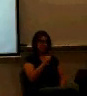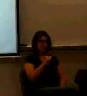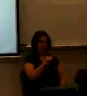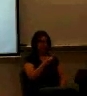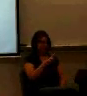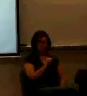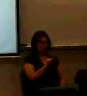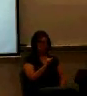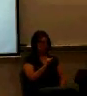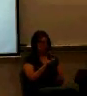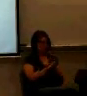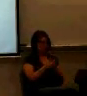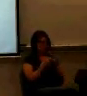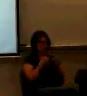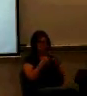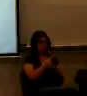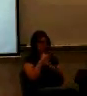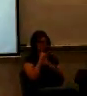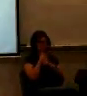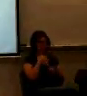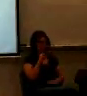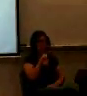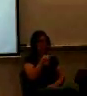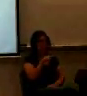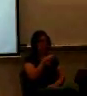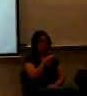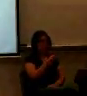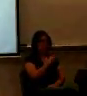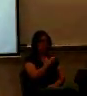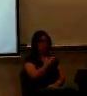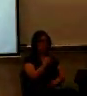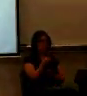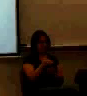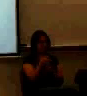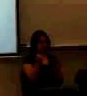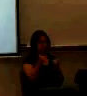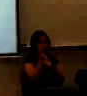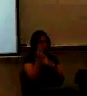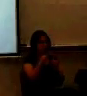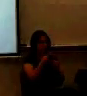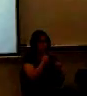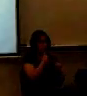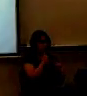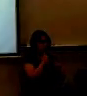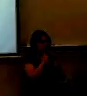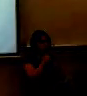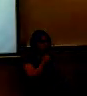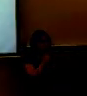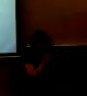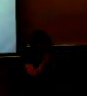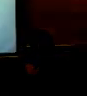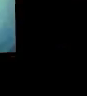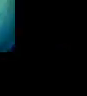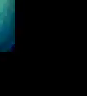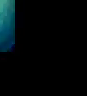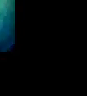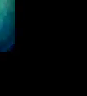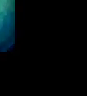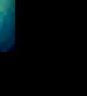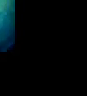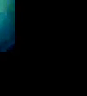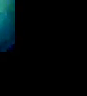more complex, looking more like it has stems and leaves, and closer to the progenitor to green plants.